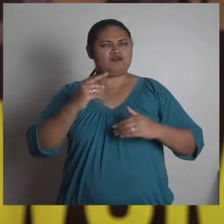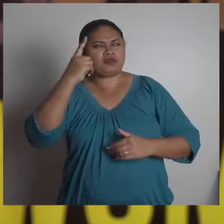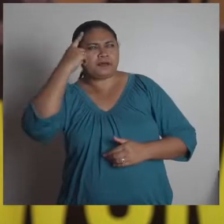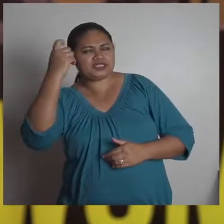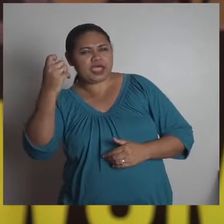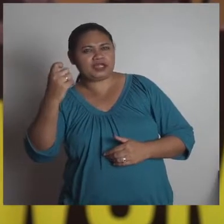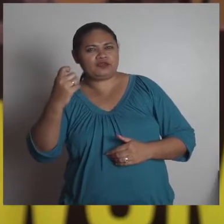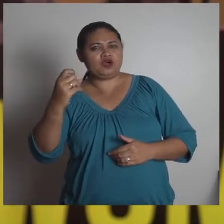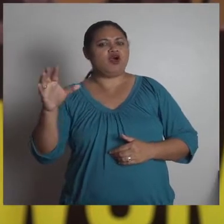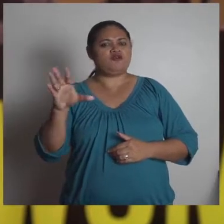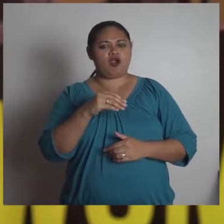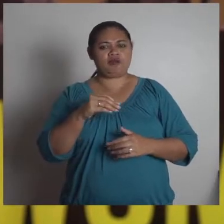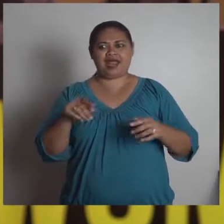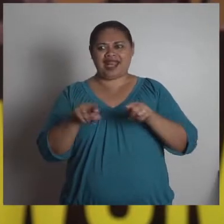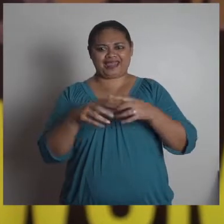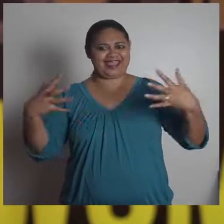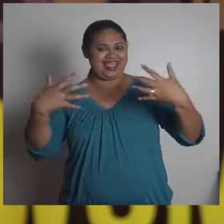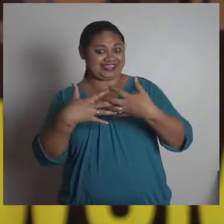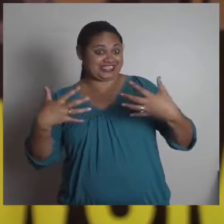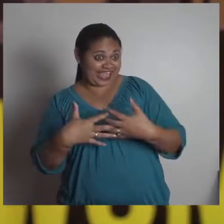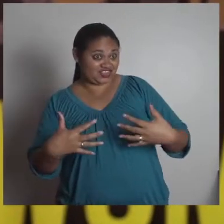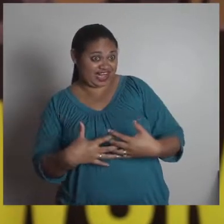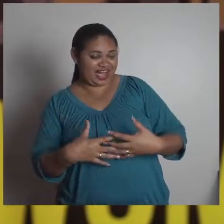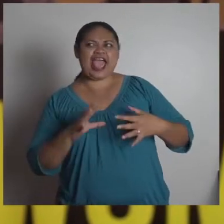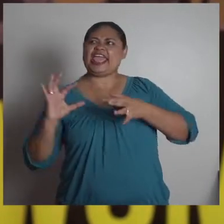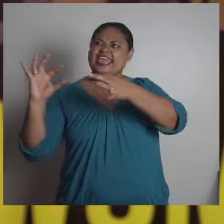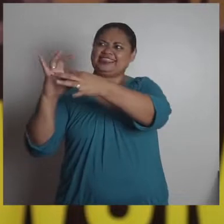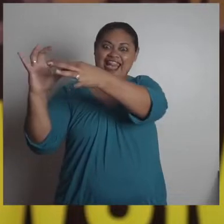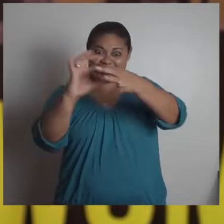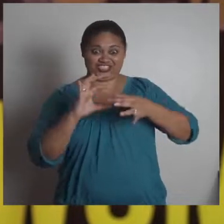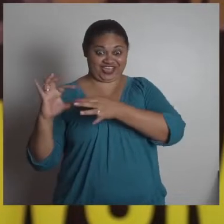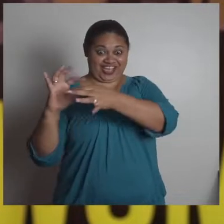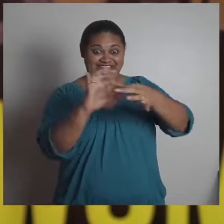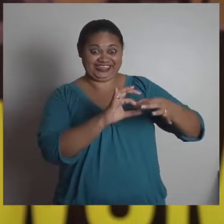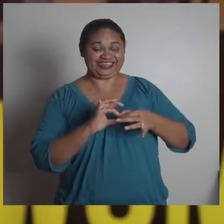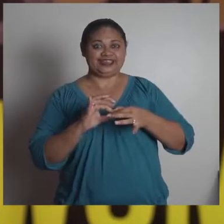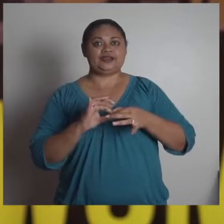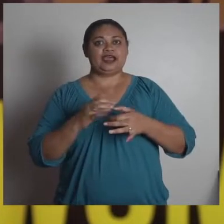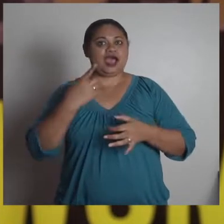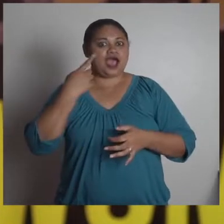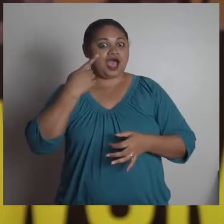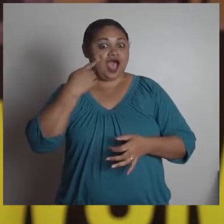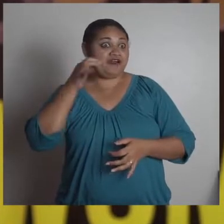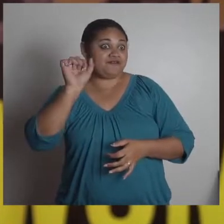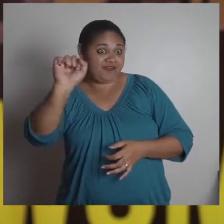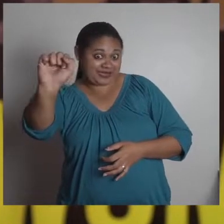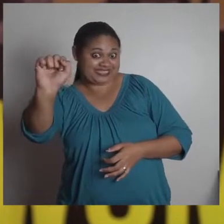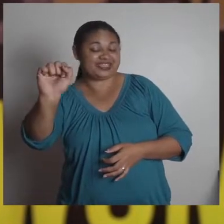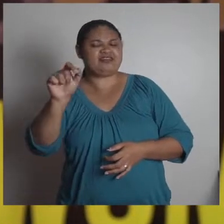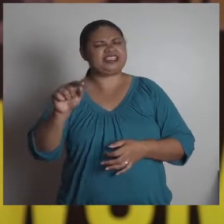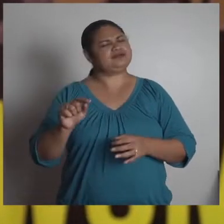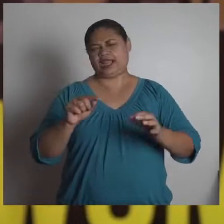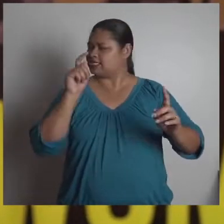justice from a perspective that really does look at it from an intersectional and interlinked perspective,